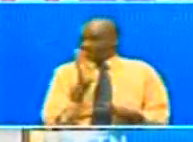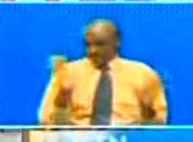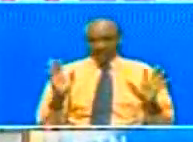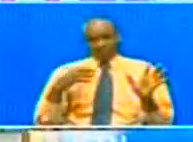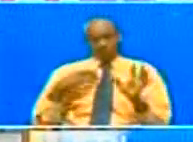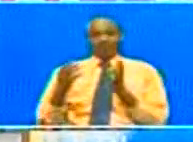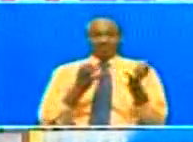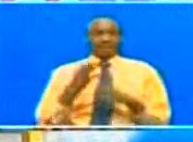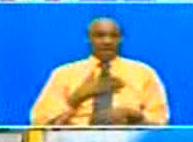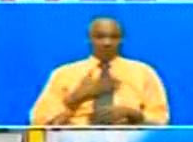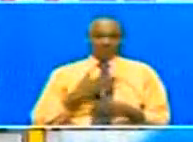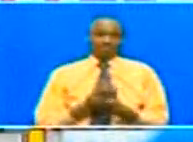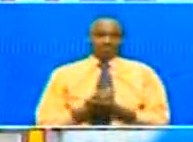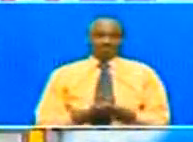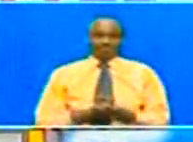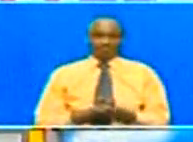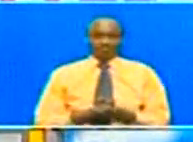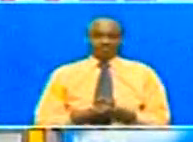our business.